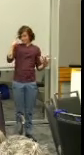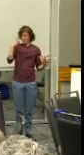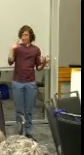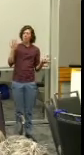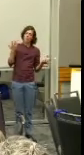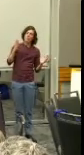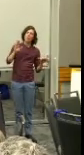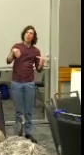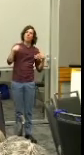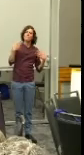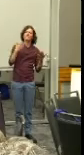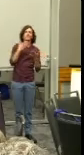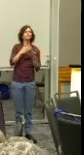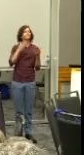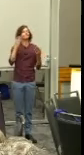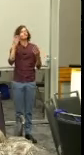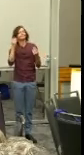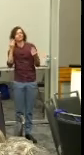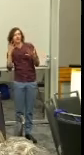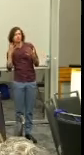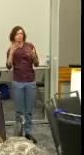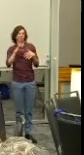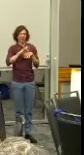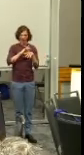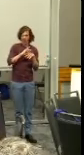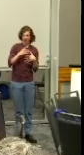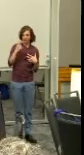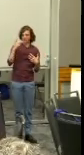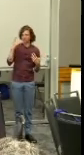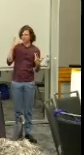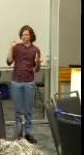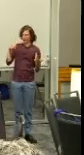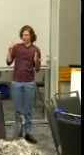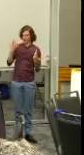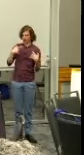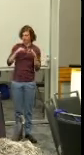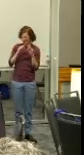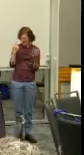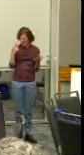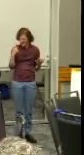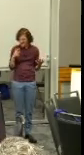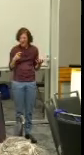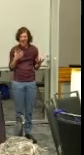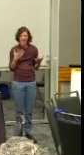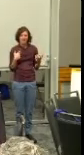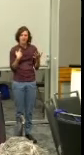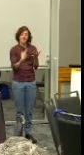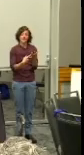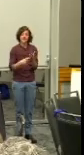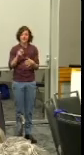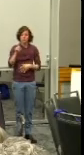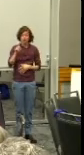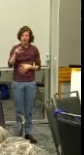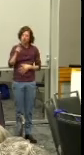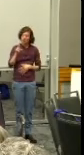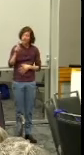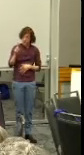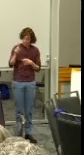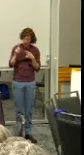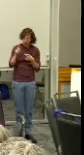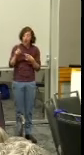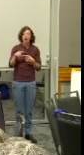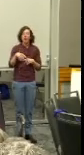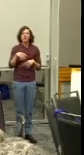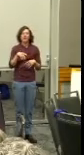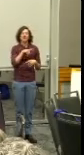bit of context of why this matters, why we want to talk about universal design and designing for some